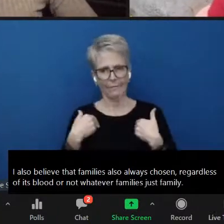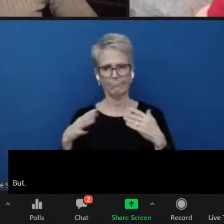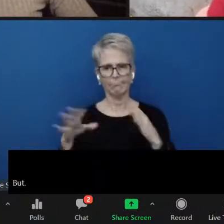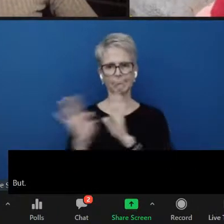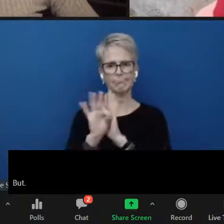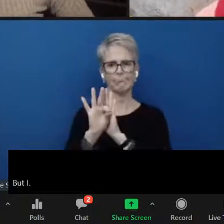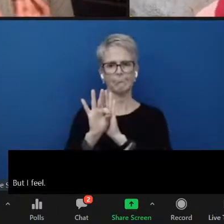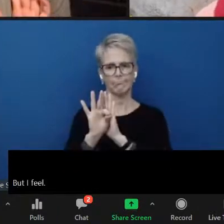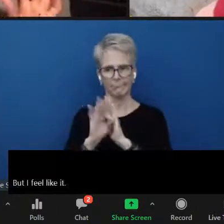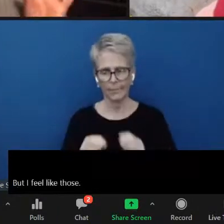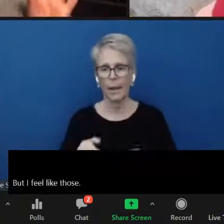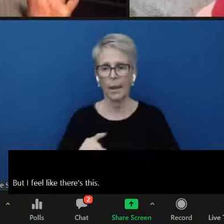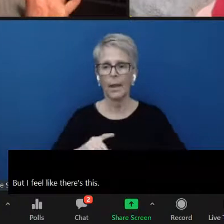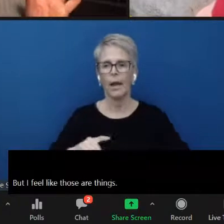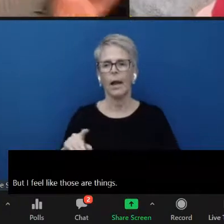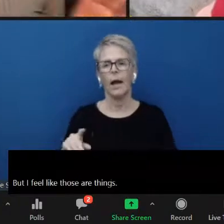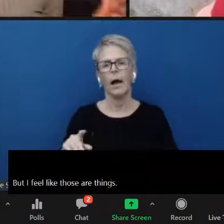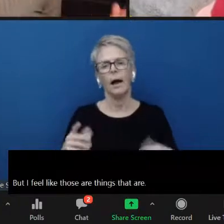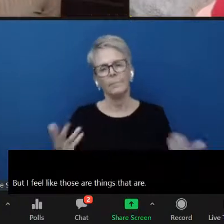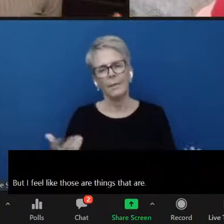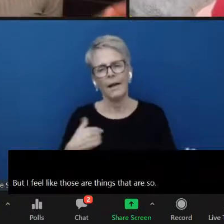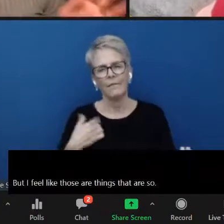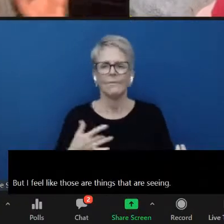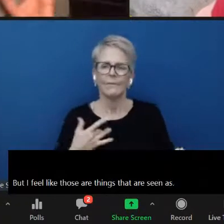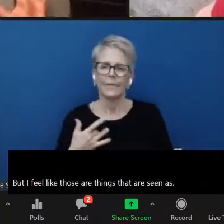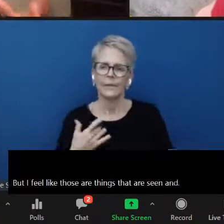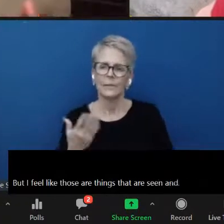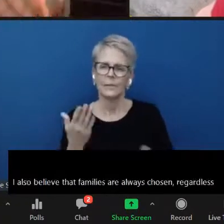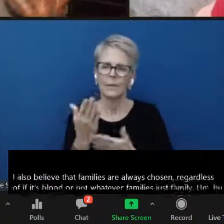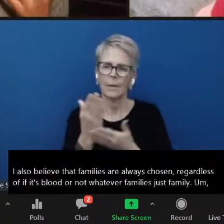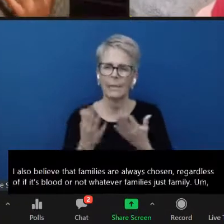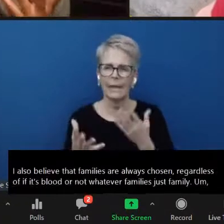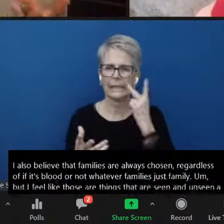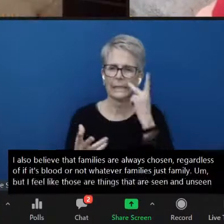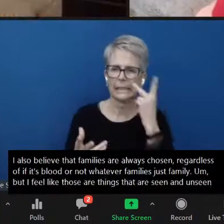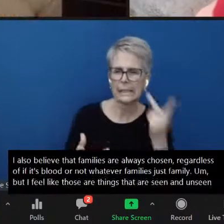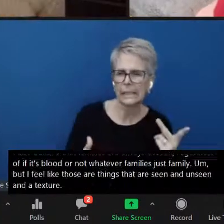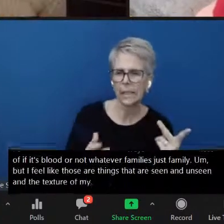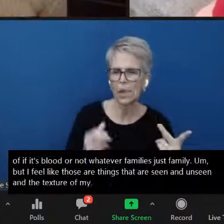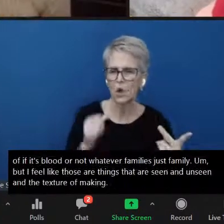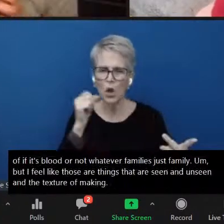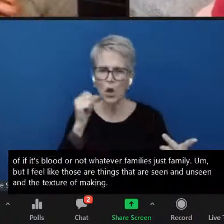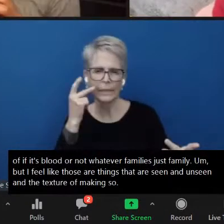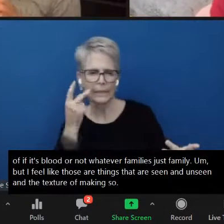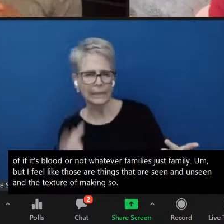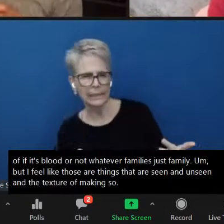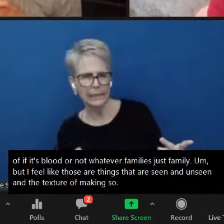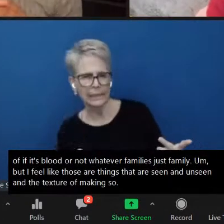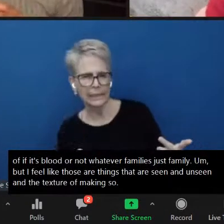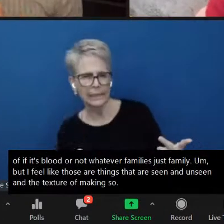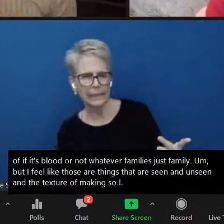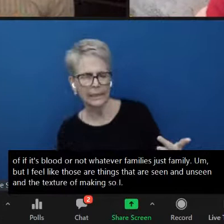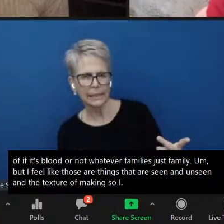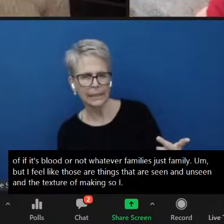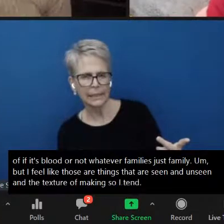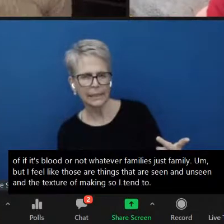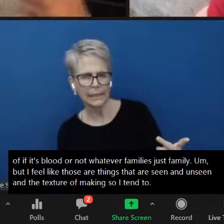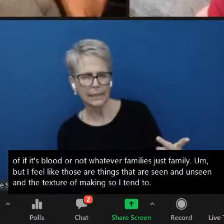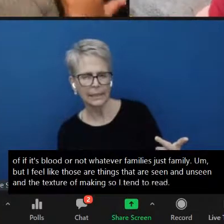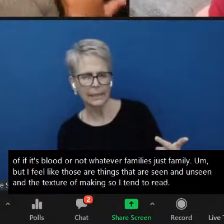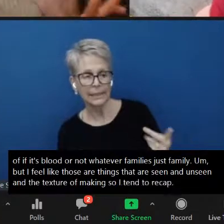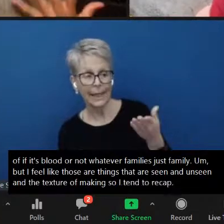But I feel like there's the things that are seen and unseen in the texture of making. So I tend